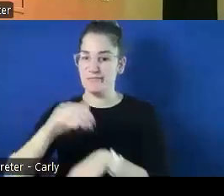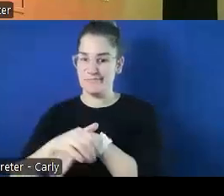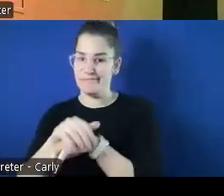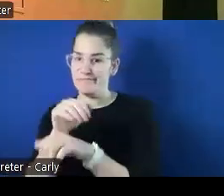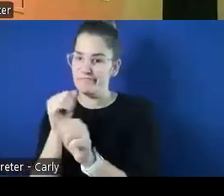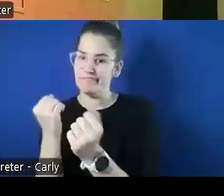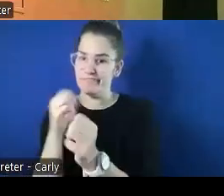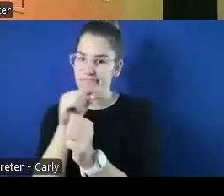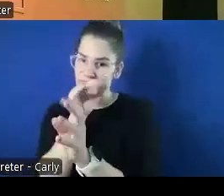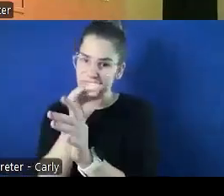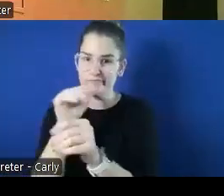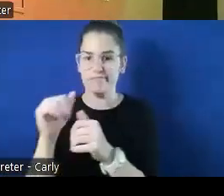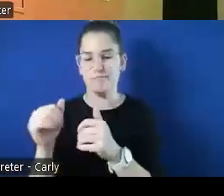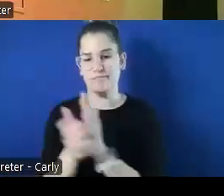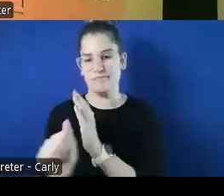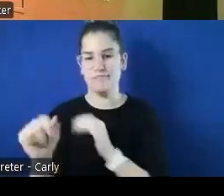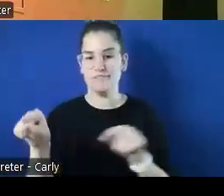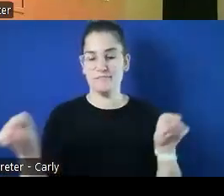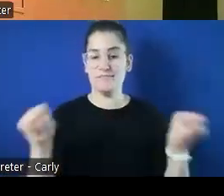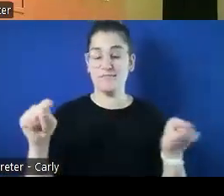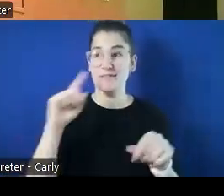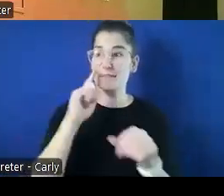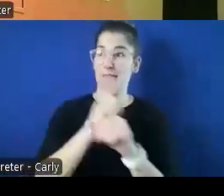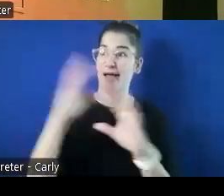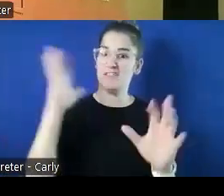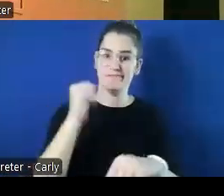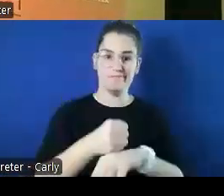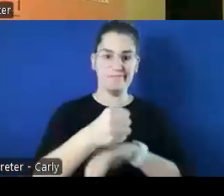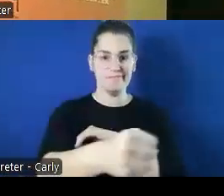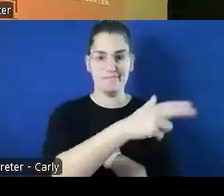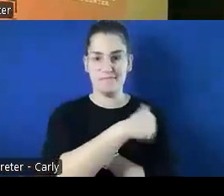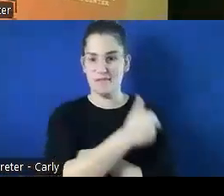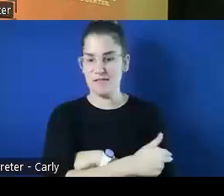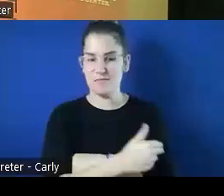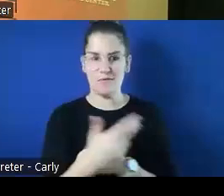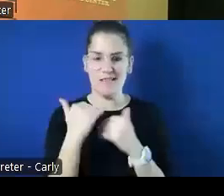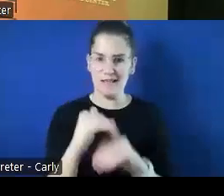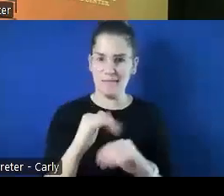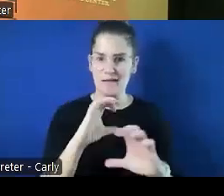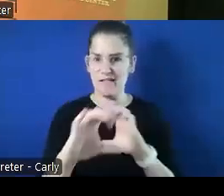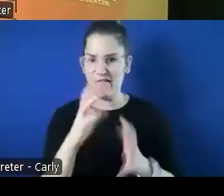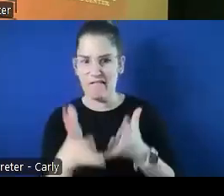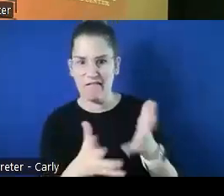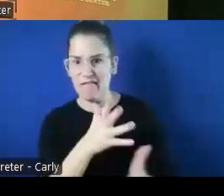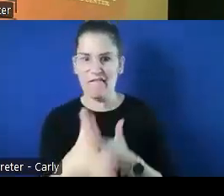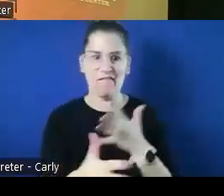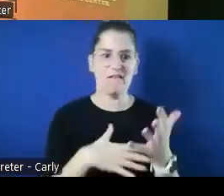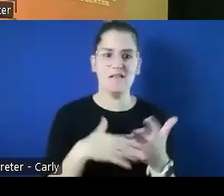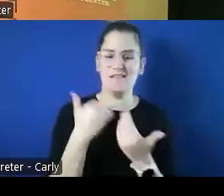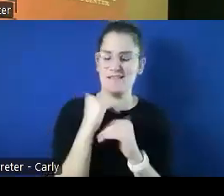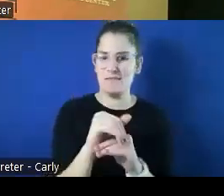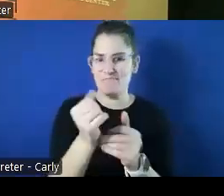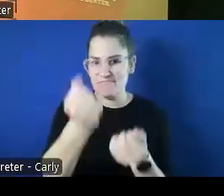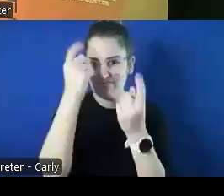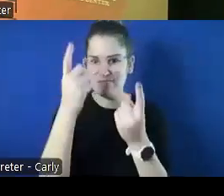proficiency. Imagine being hospitalized, having limited ability to communicate your concerns to providers, having limited